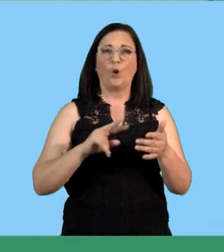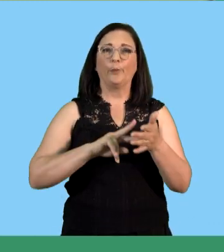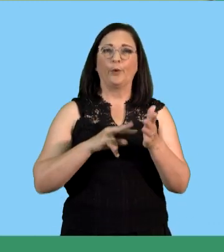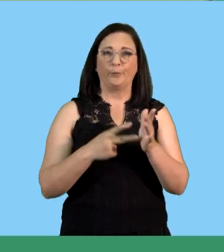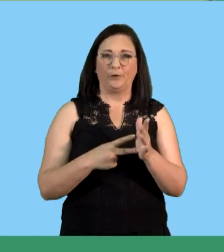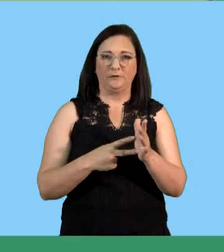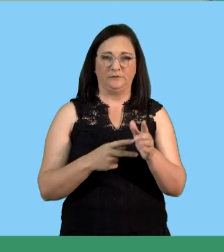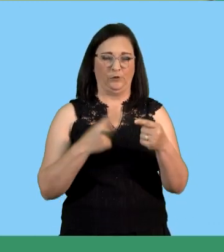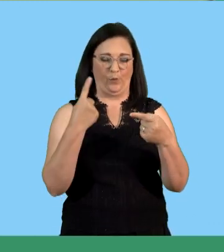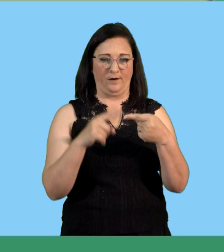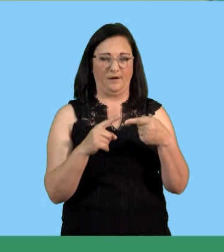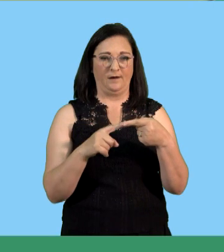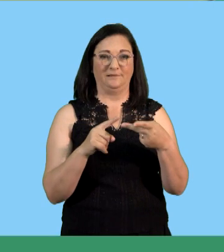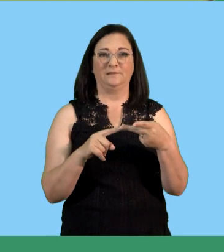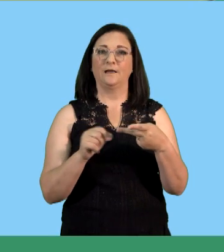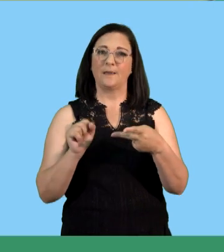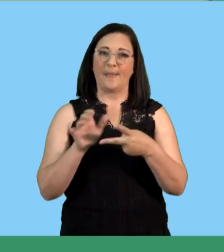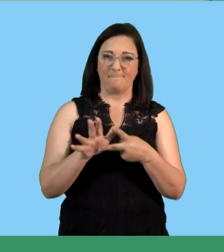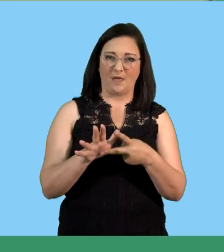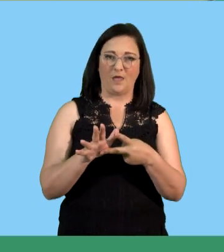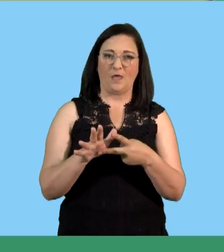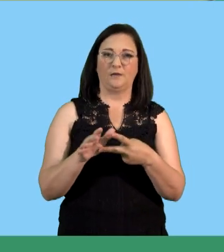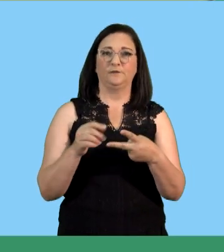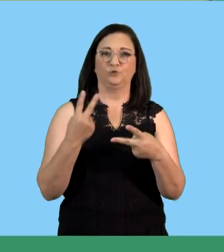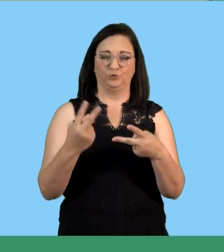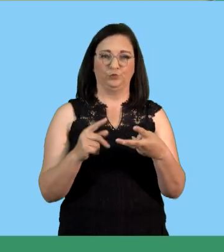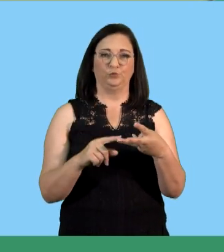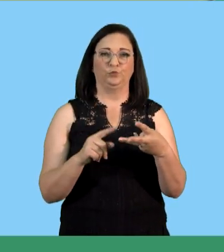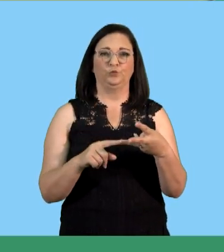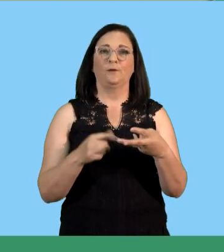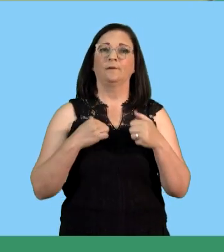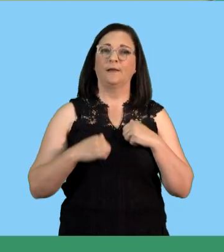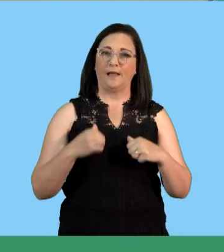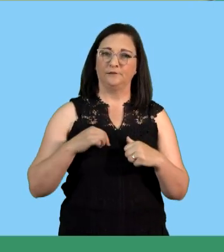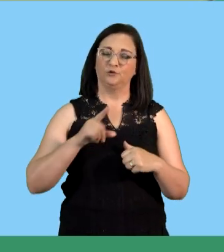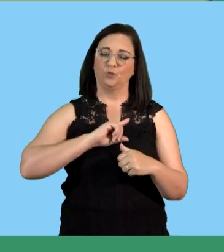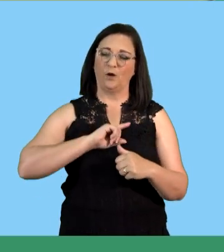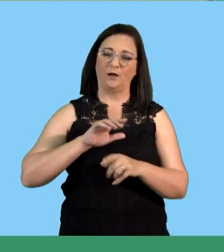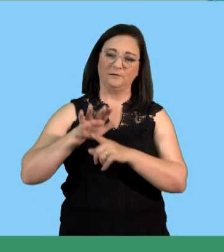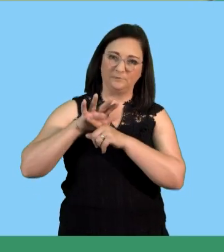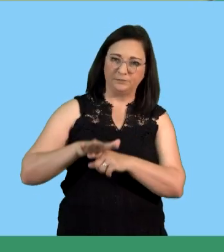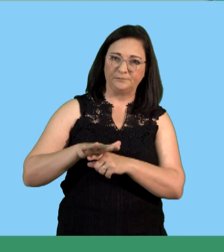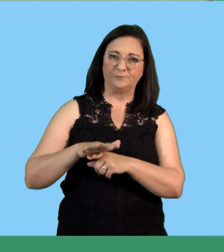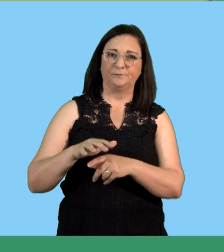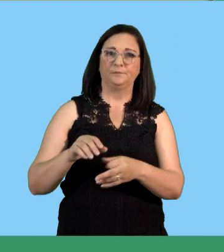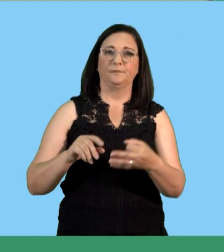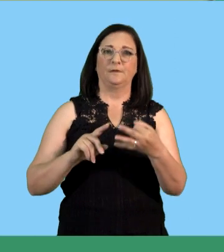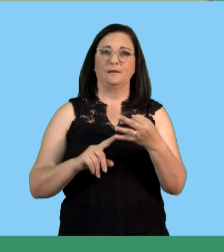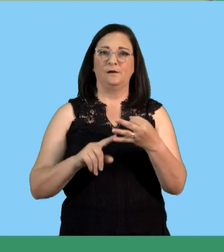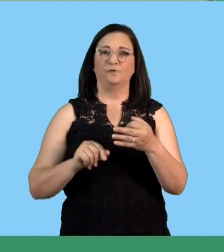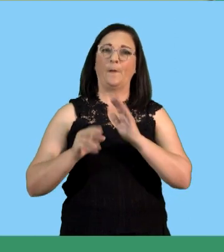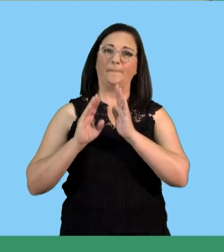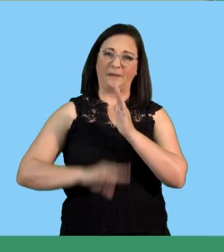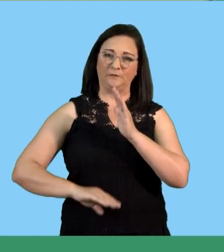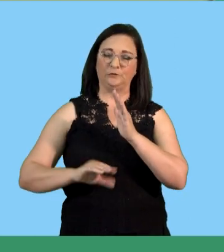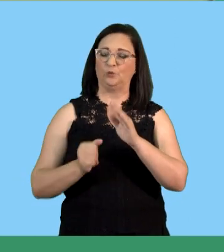the purpose, that is number 1, the impact, which is number 2, the actions regarded as discriminatory is number 3, the